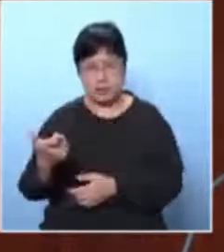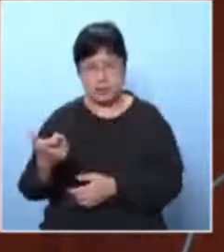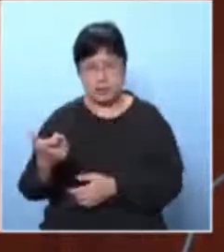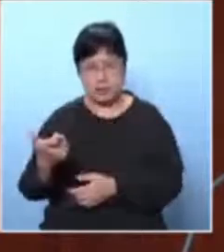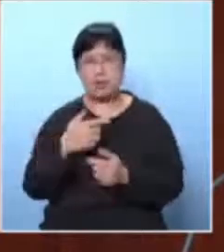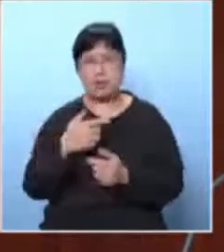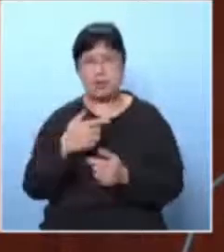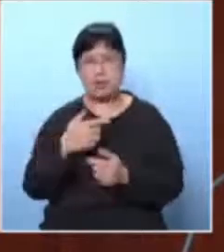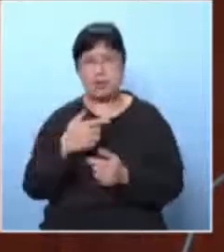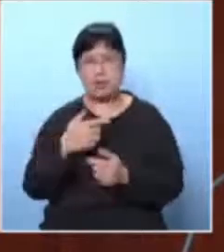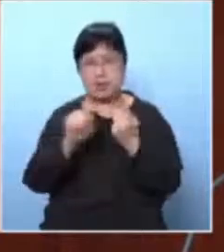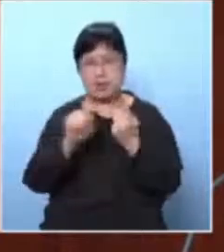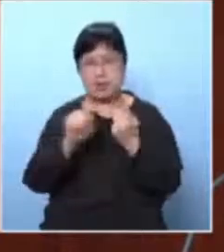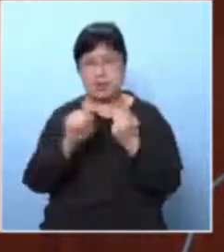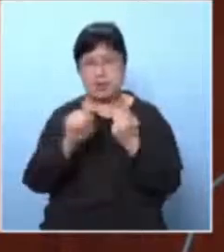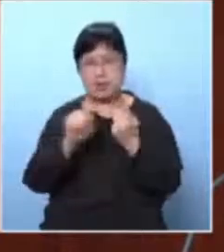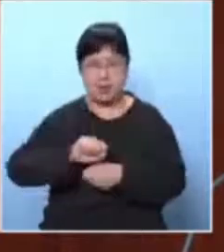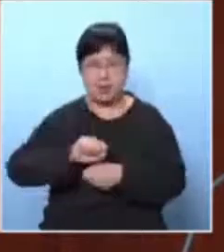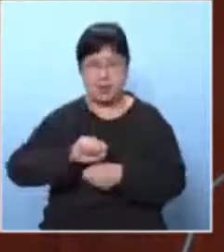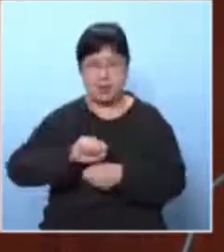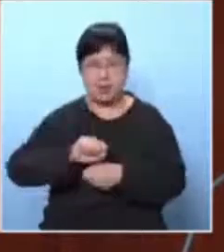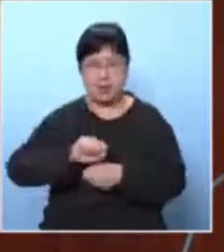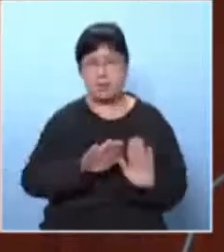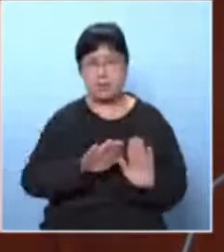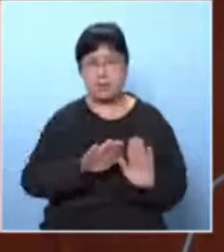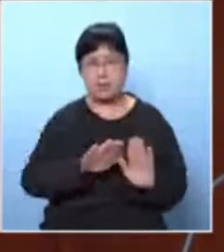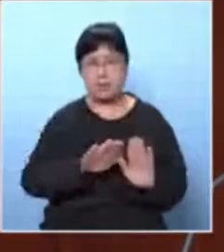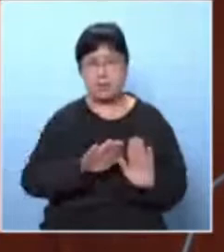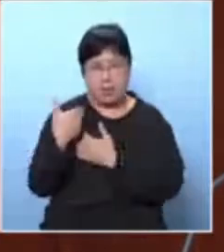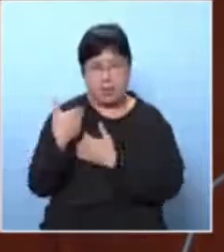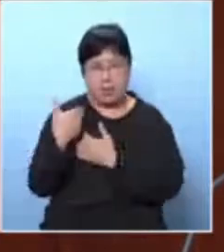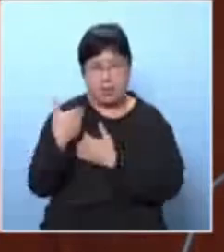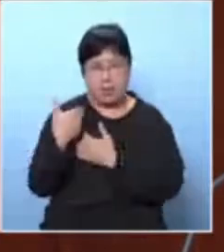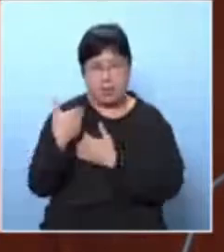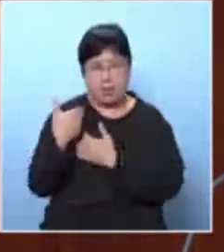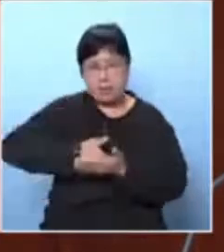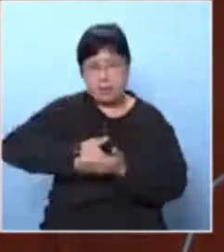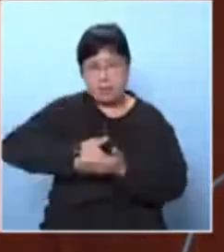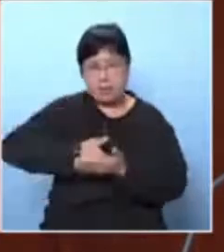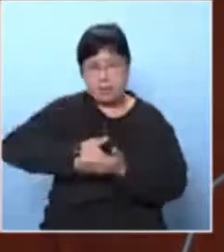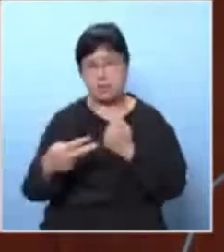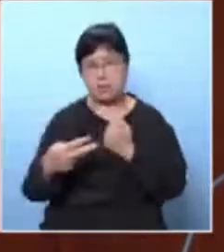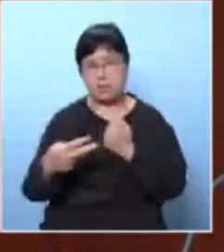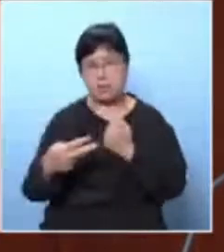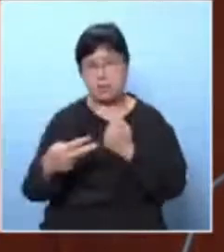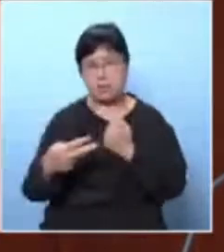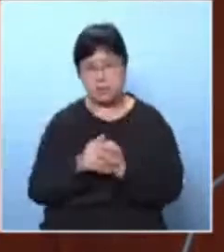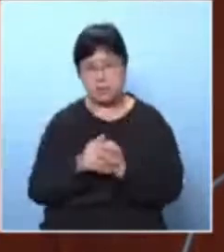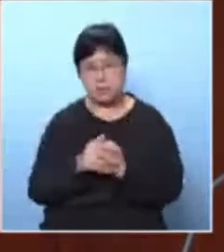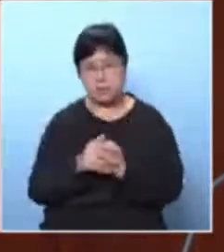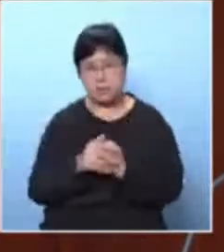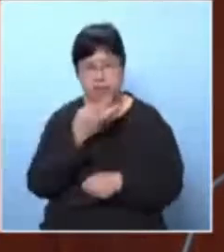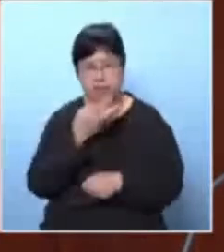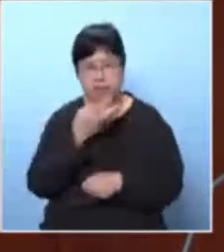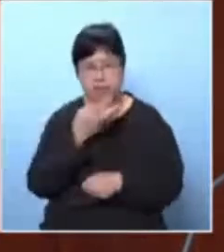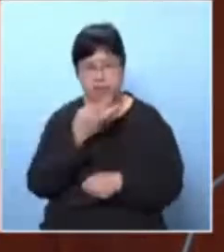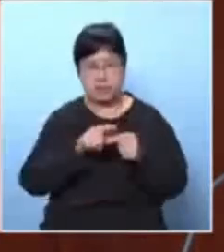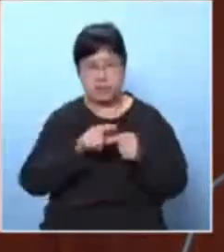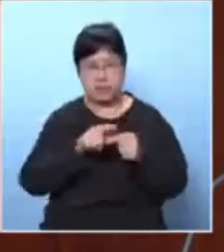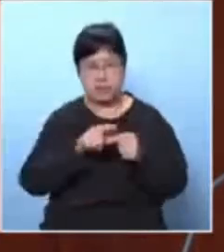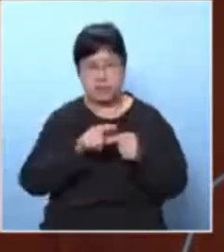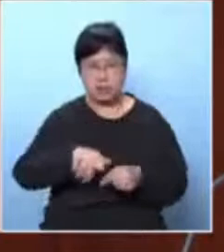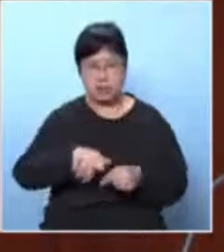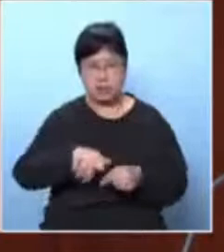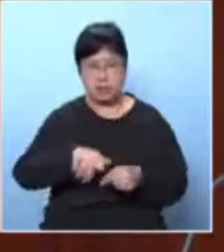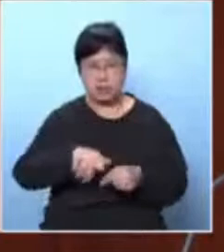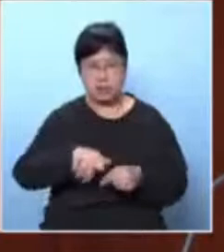burden. 2. Increase childcare center places and allowances. Over the next